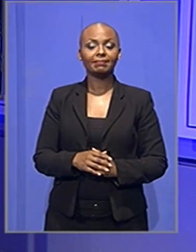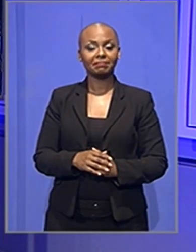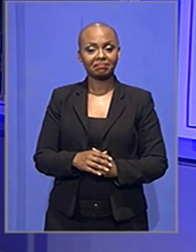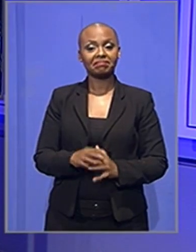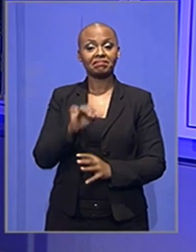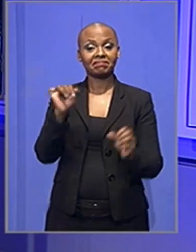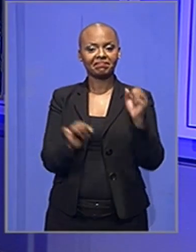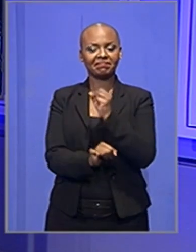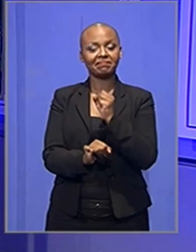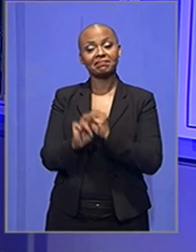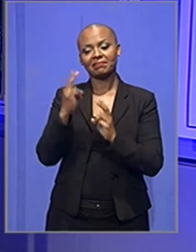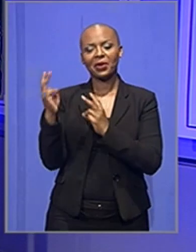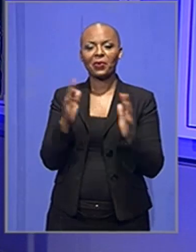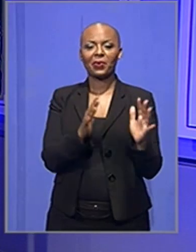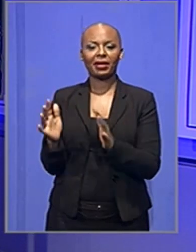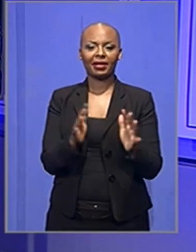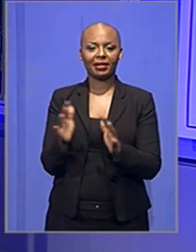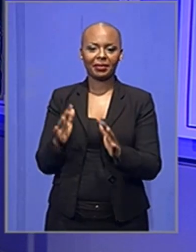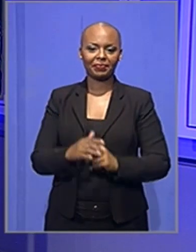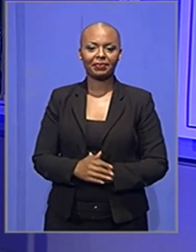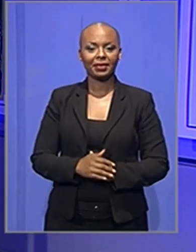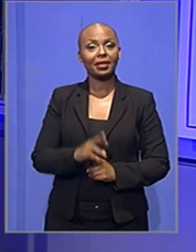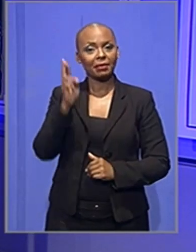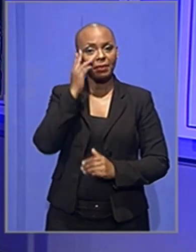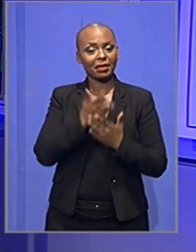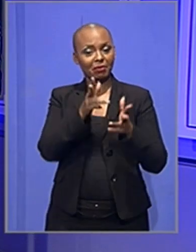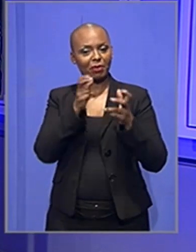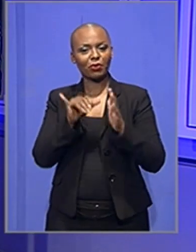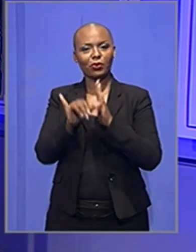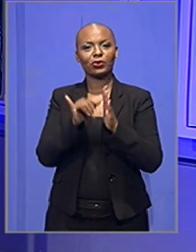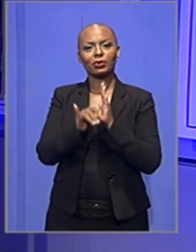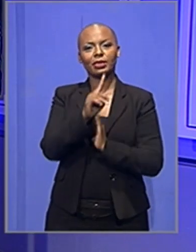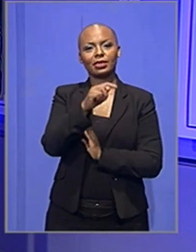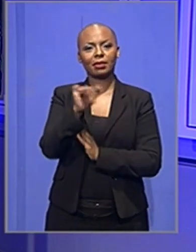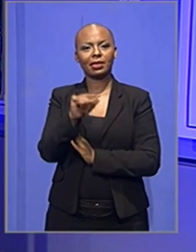Batho ke phetho ho latela tsa bolipi hopola hore ditaba tsena tsa rona di teng ho YouTube ka